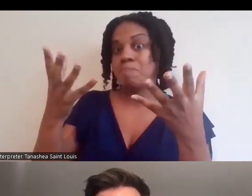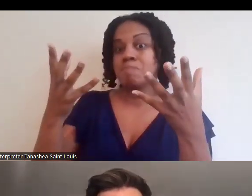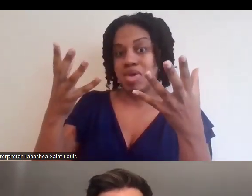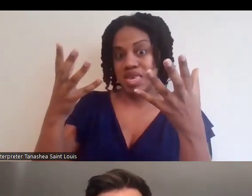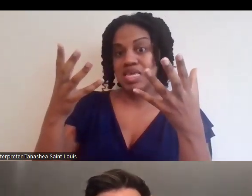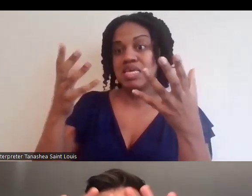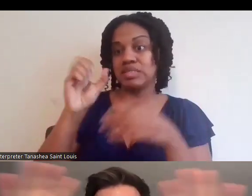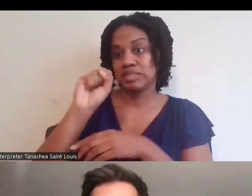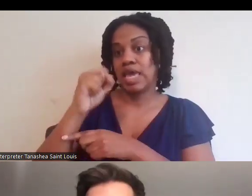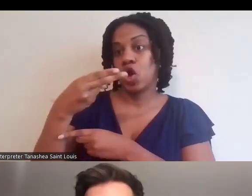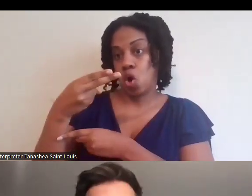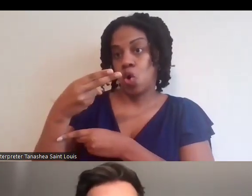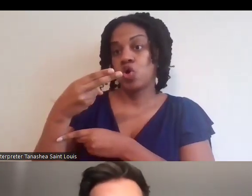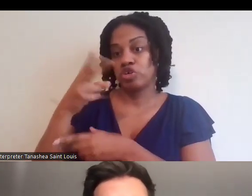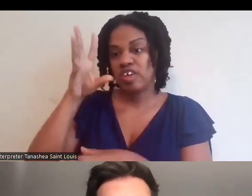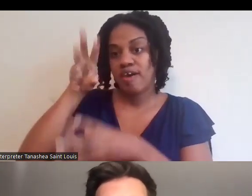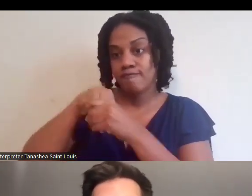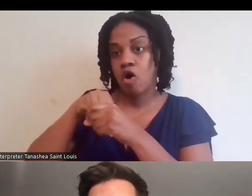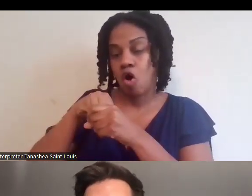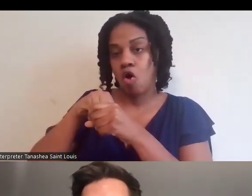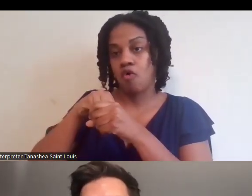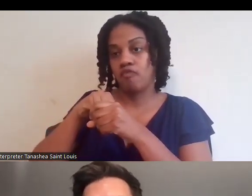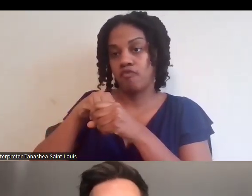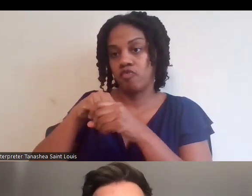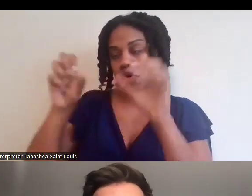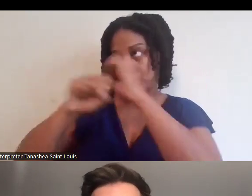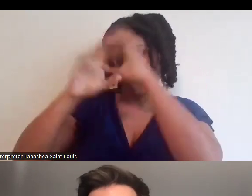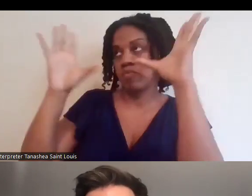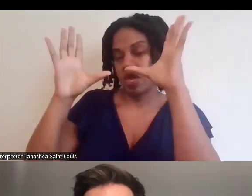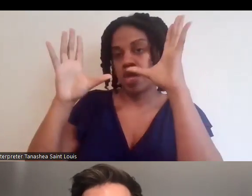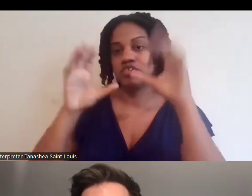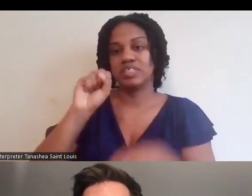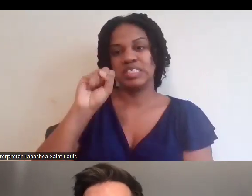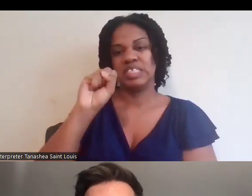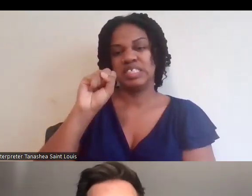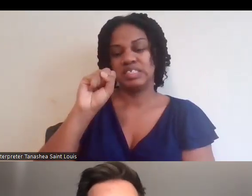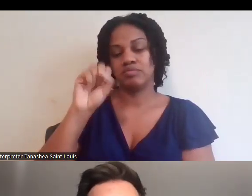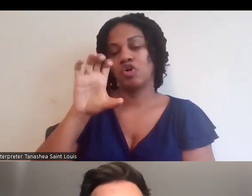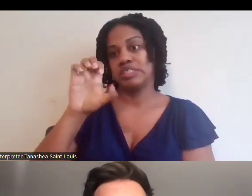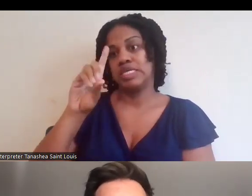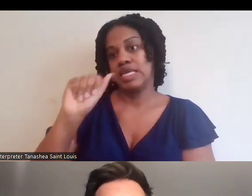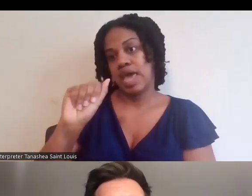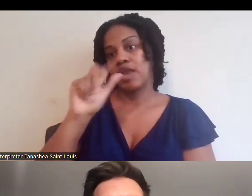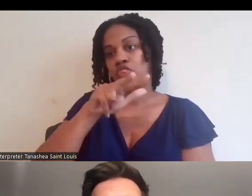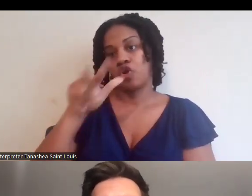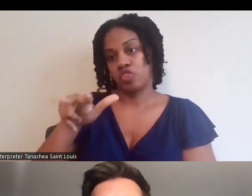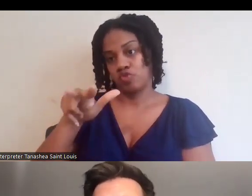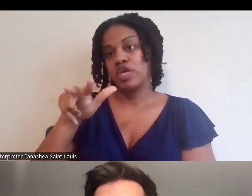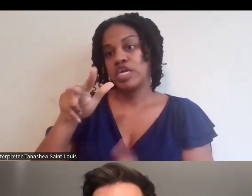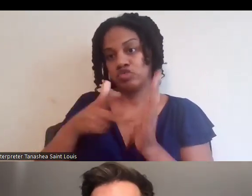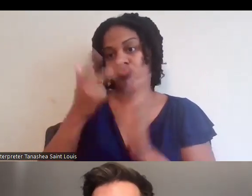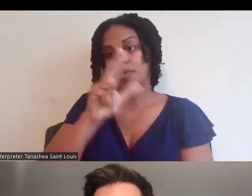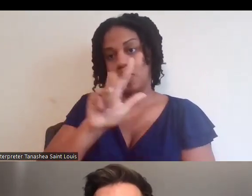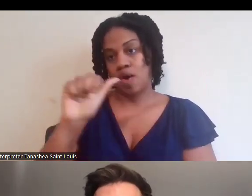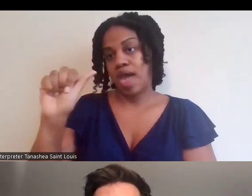involved in sort of the broader picture of the work of CDA and the 33 AAAs. However, a